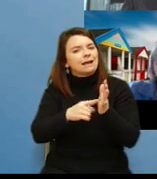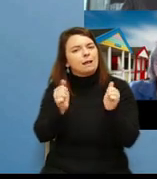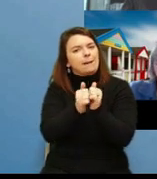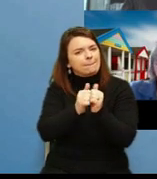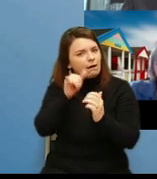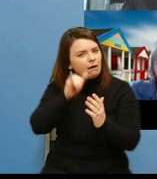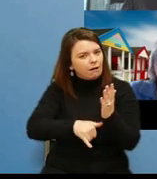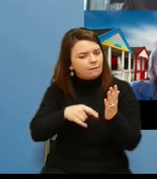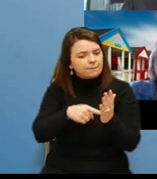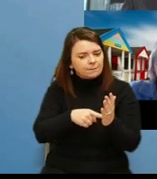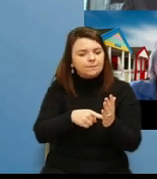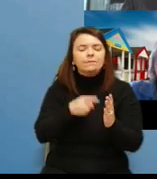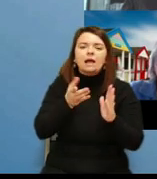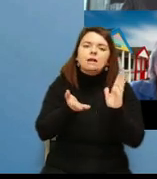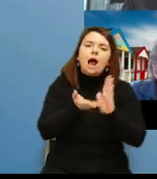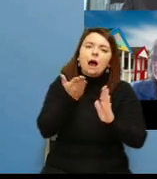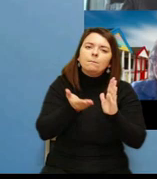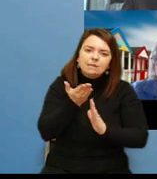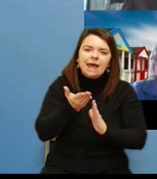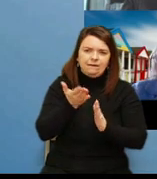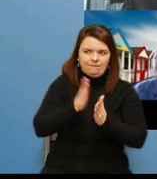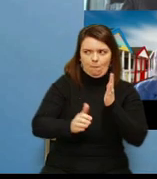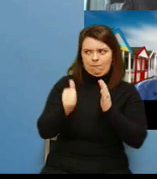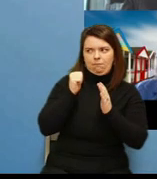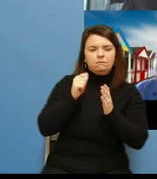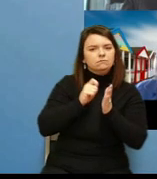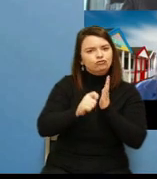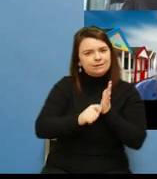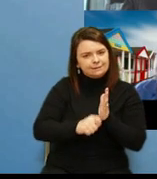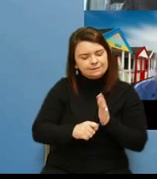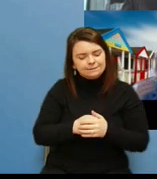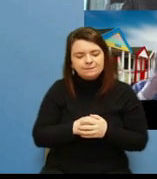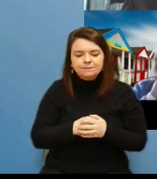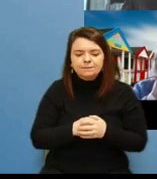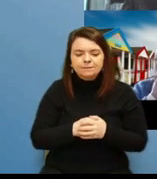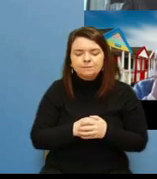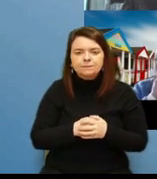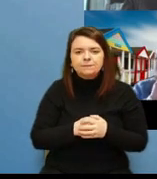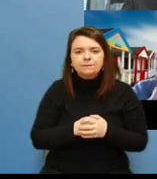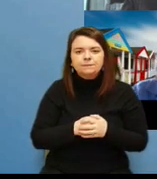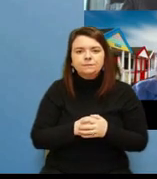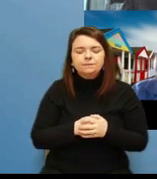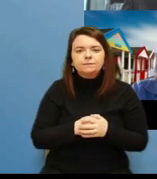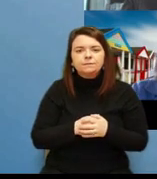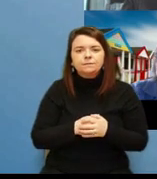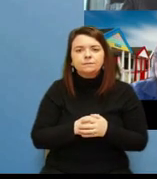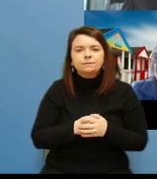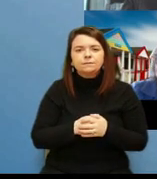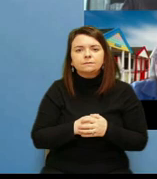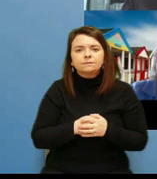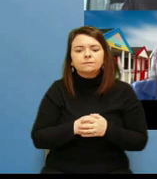few comments on the BSL paper. Yep. As updates since the paper was written.